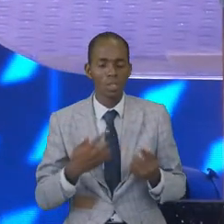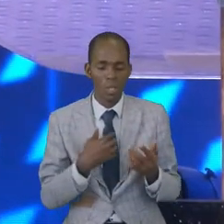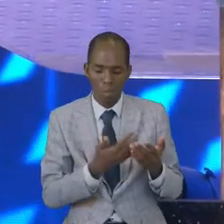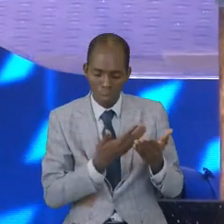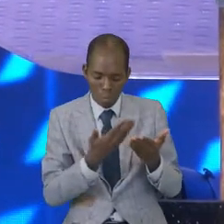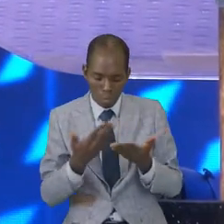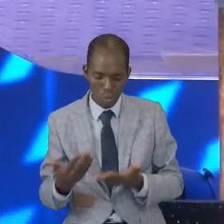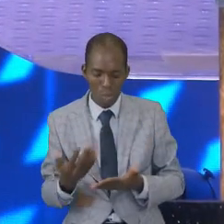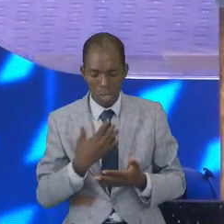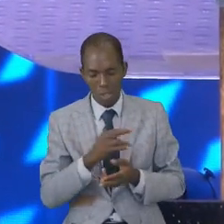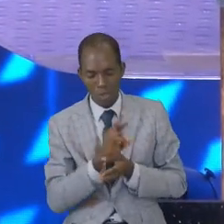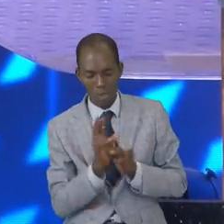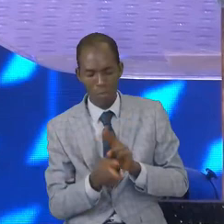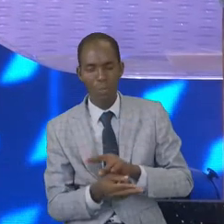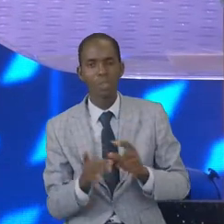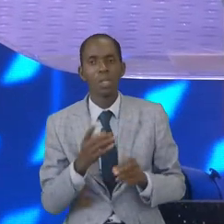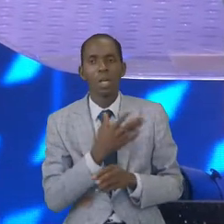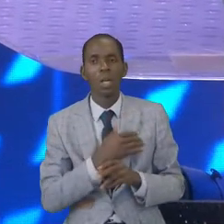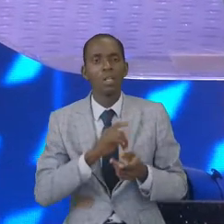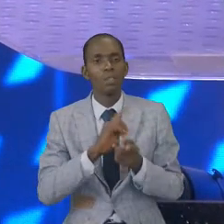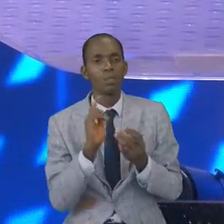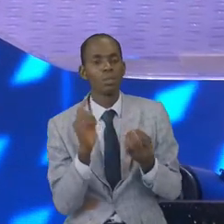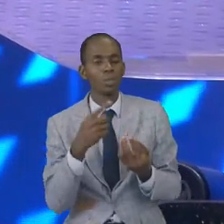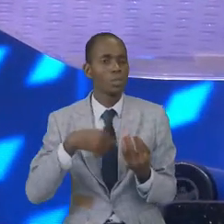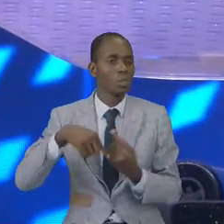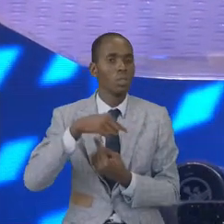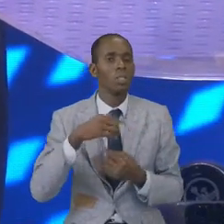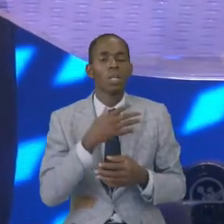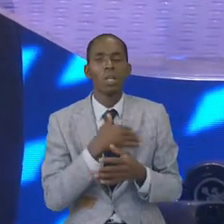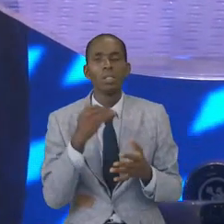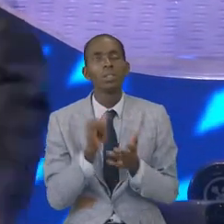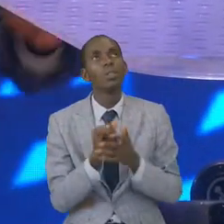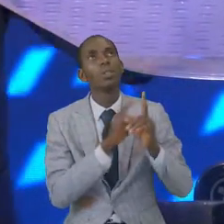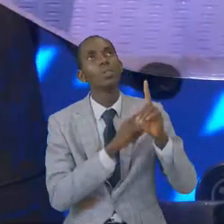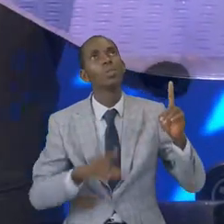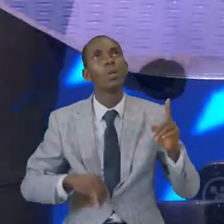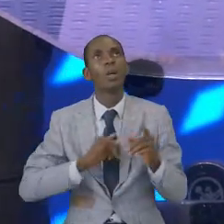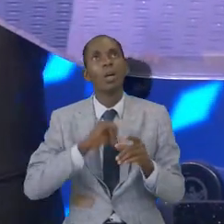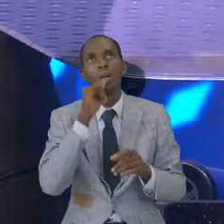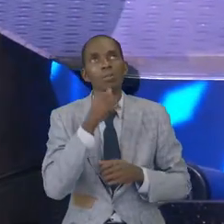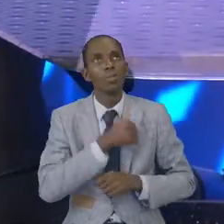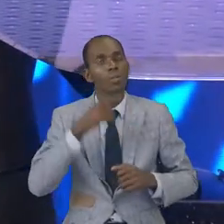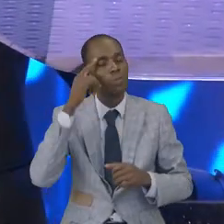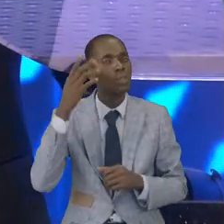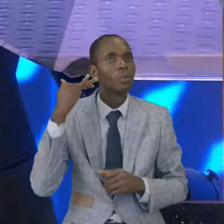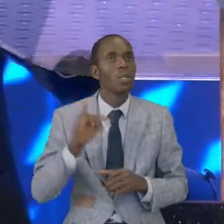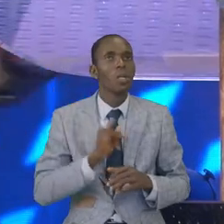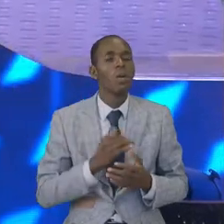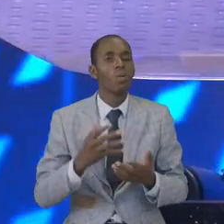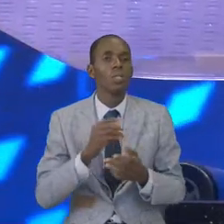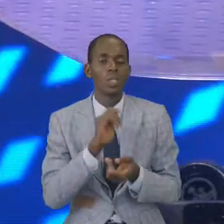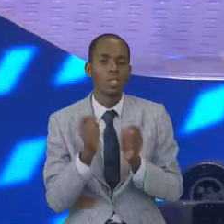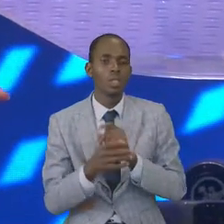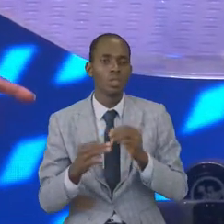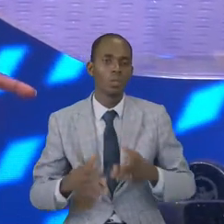knees, we repented and we turned and we said, Lord, I'm sorry for the past, I want a change of life.